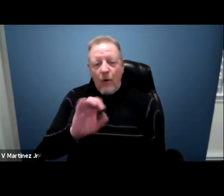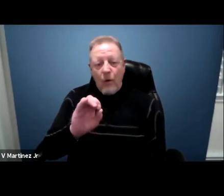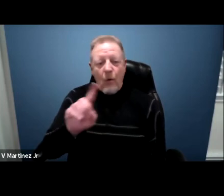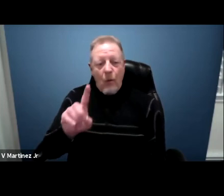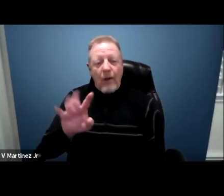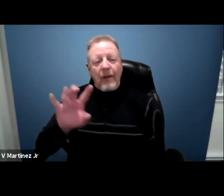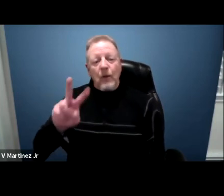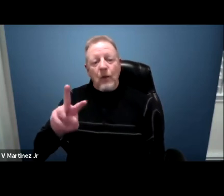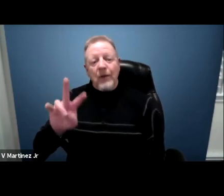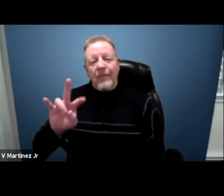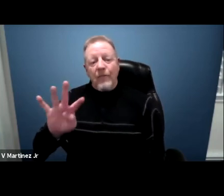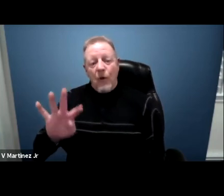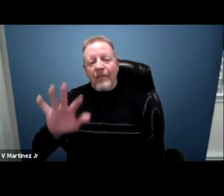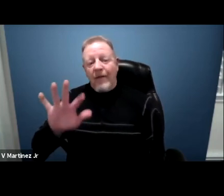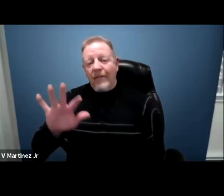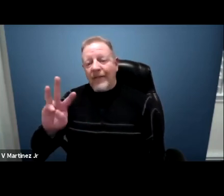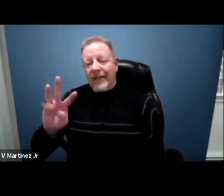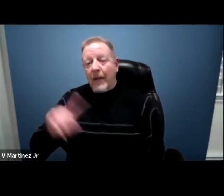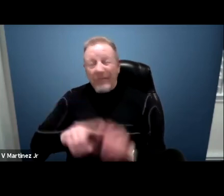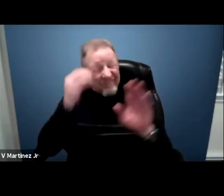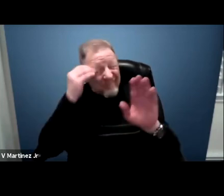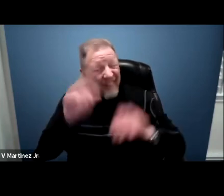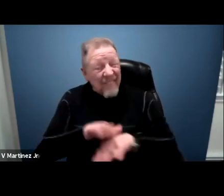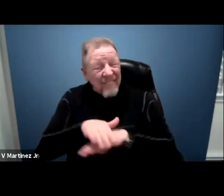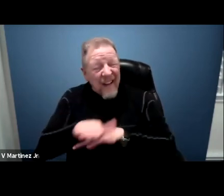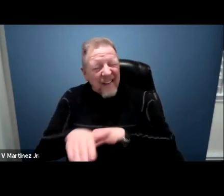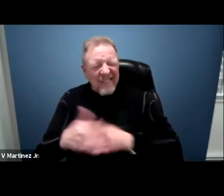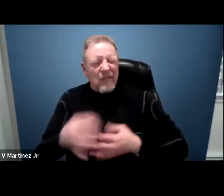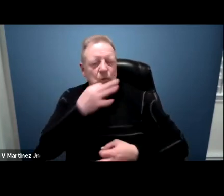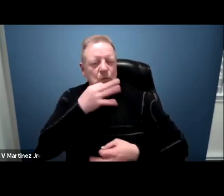replaced by email these days. We do a lot of